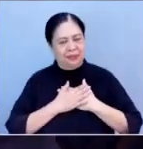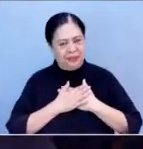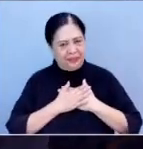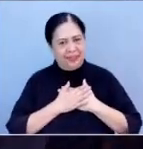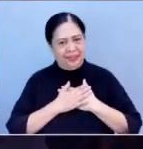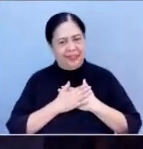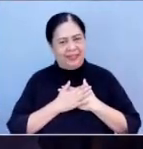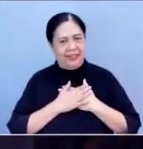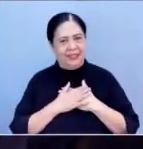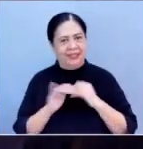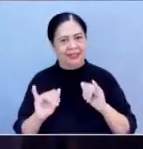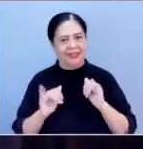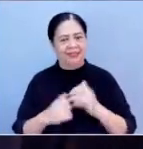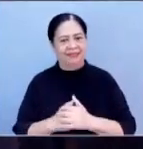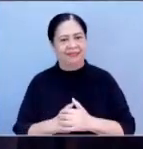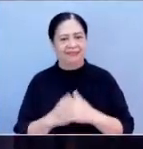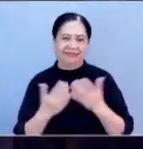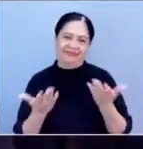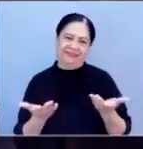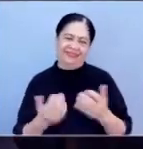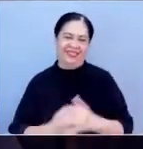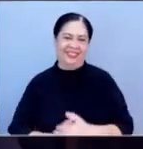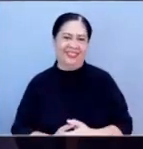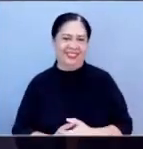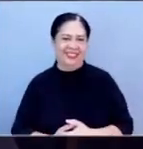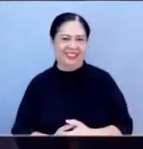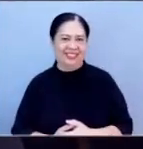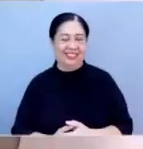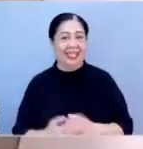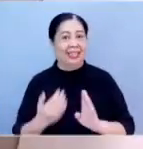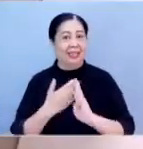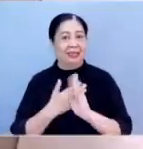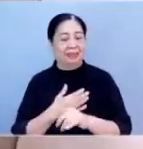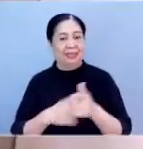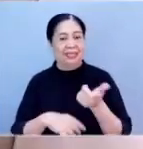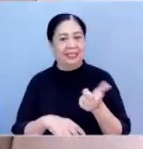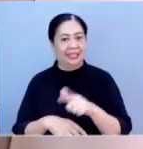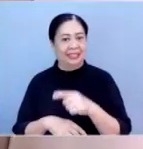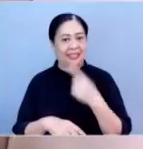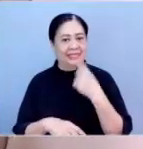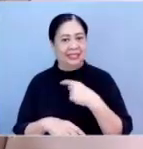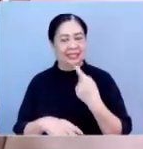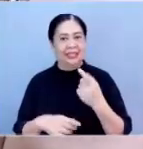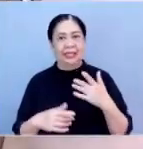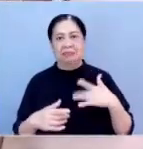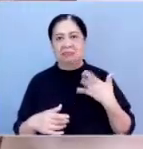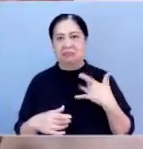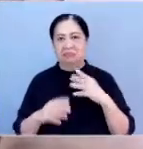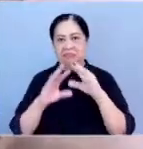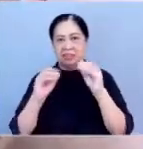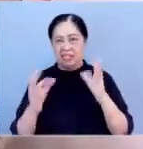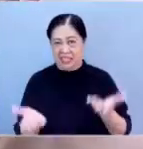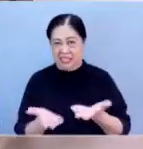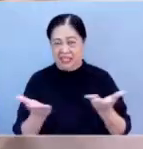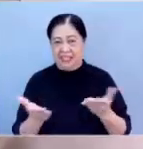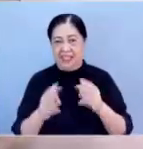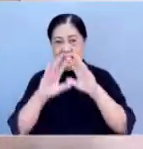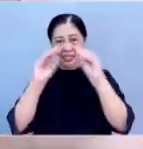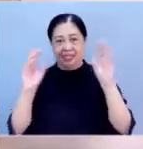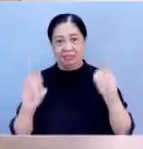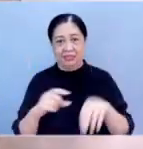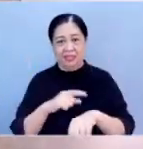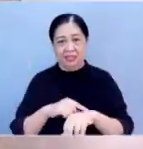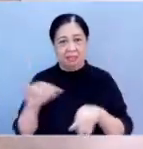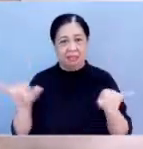good looking white boy. There you go. But back to Justin's question. Does Christmas feel different here? You're here at Christmas season